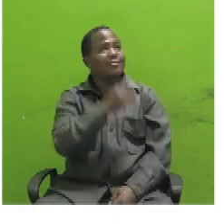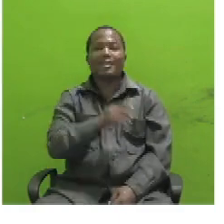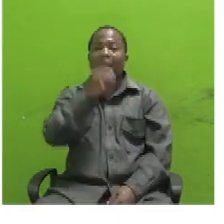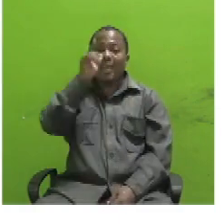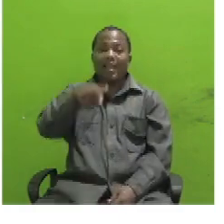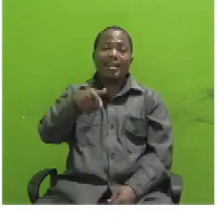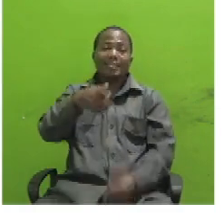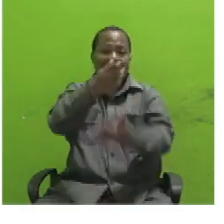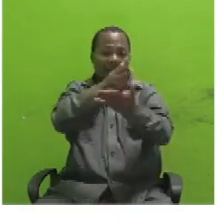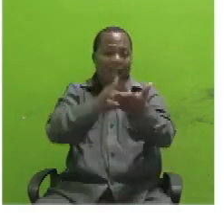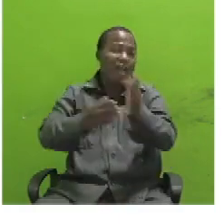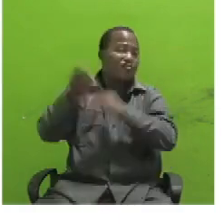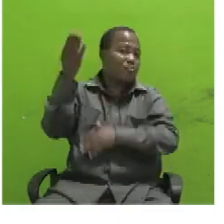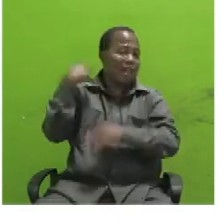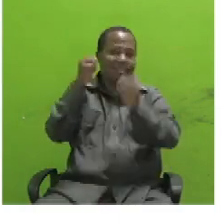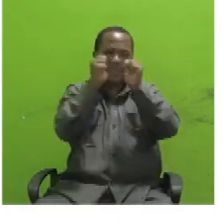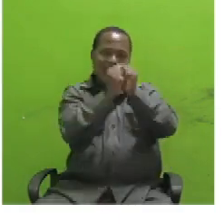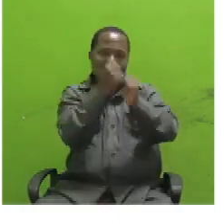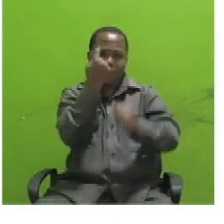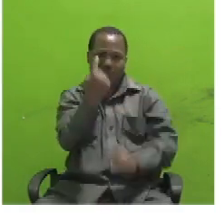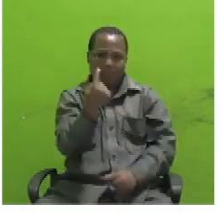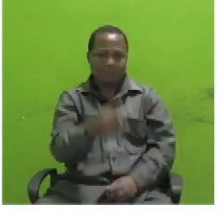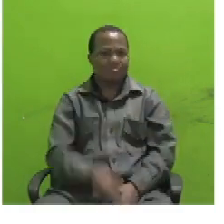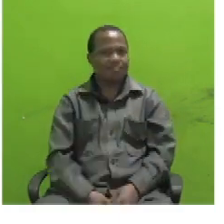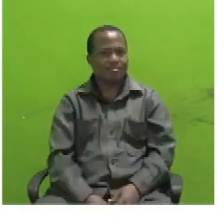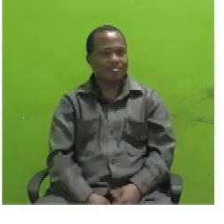It is half past 11.